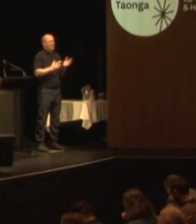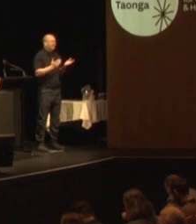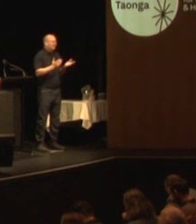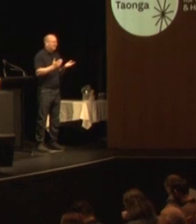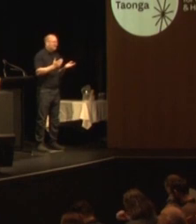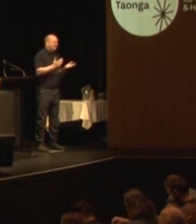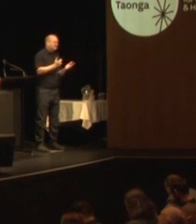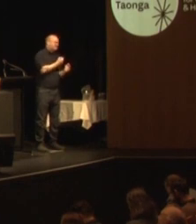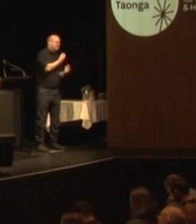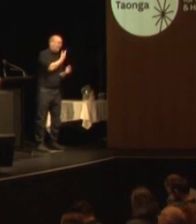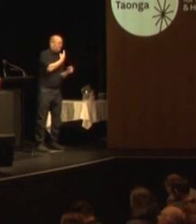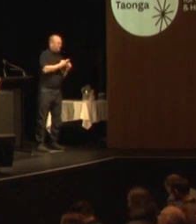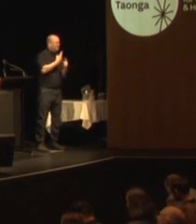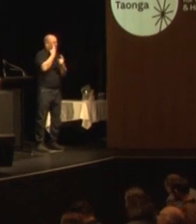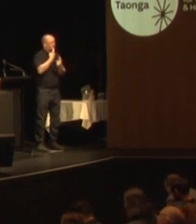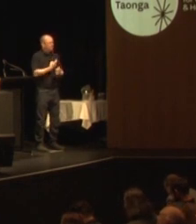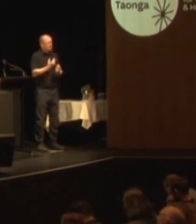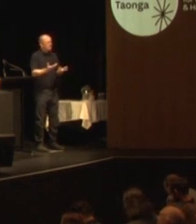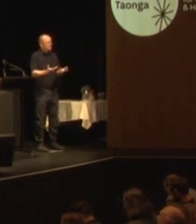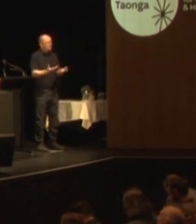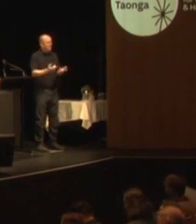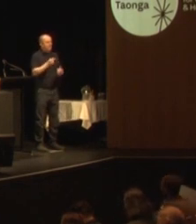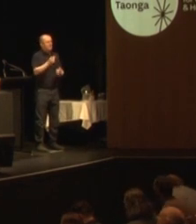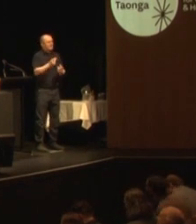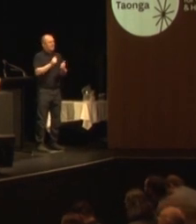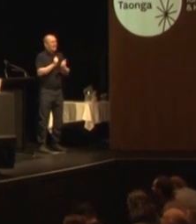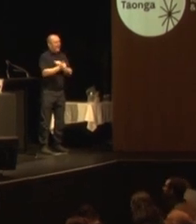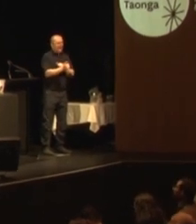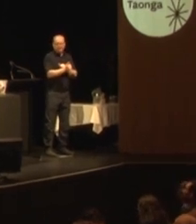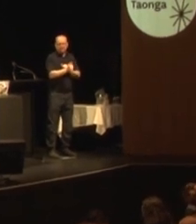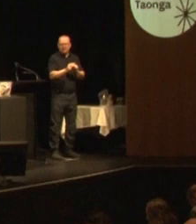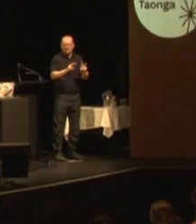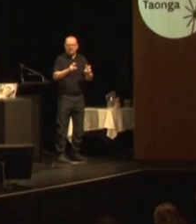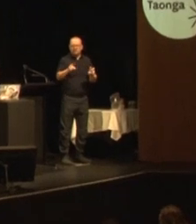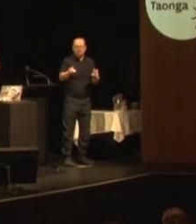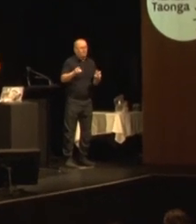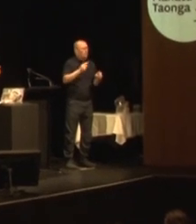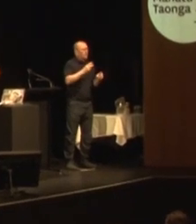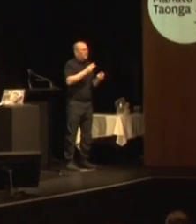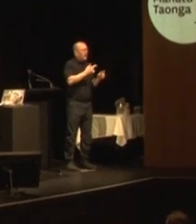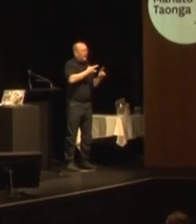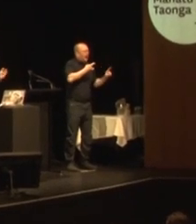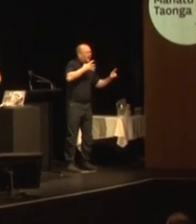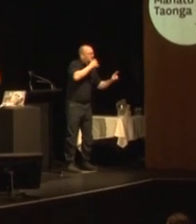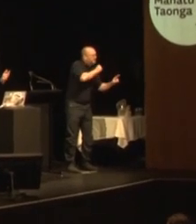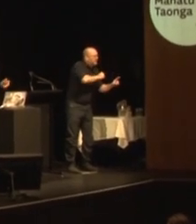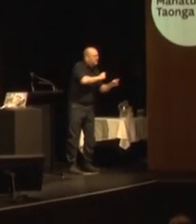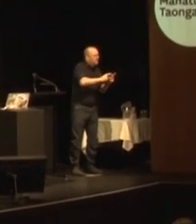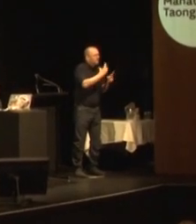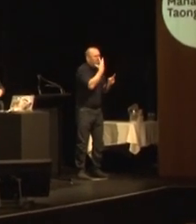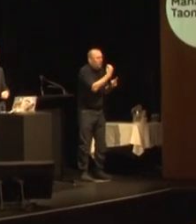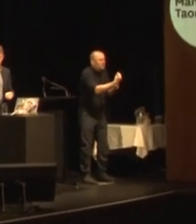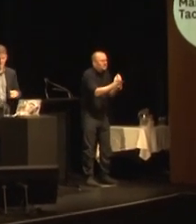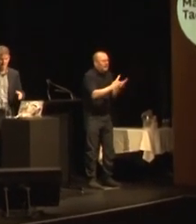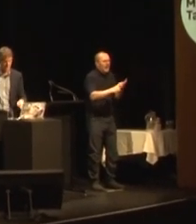an Edo era game. Apparently the game was called like Huntsman, Fox, and Herdsman or